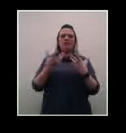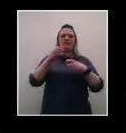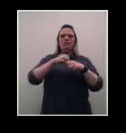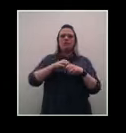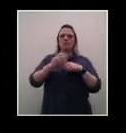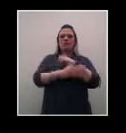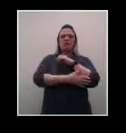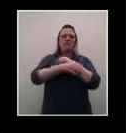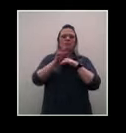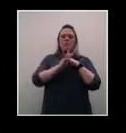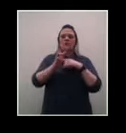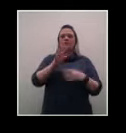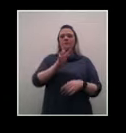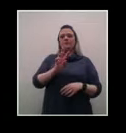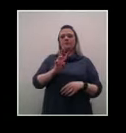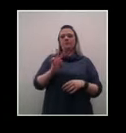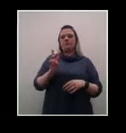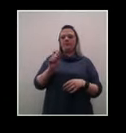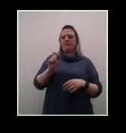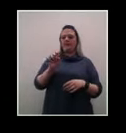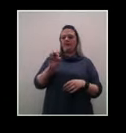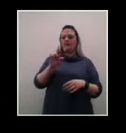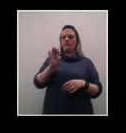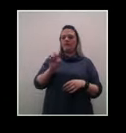county's website at